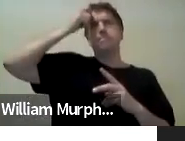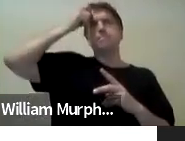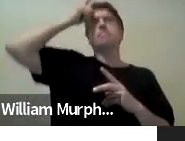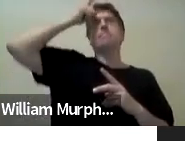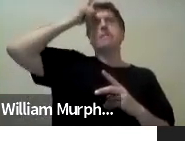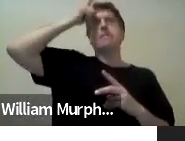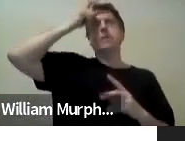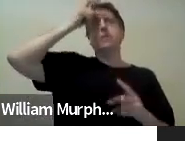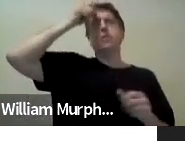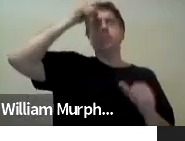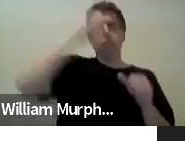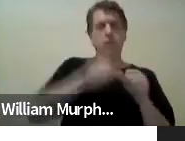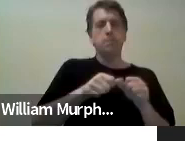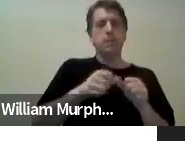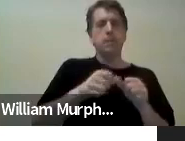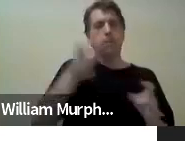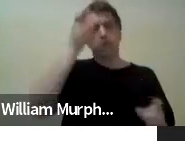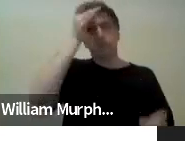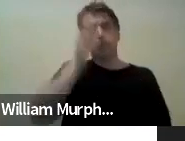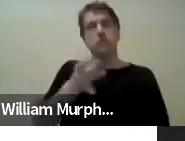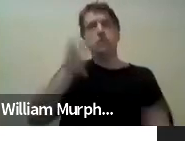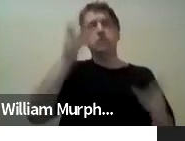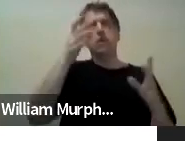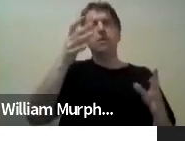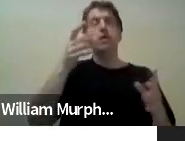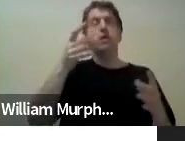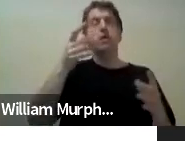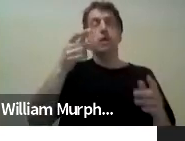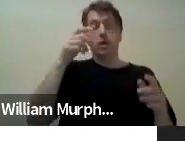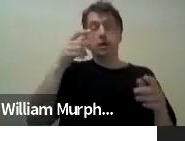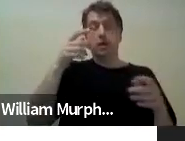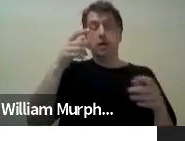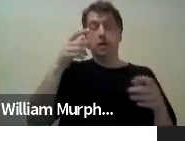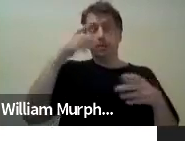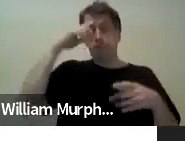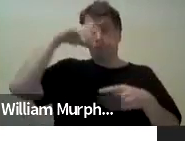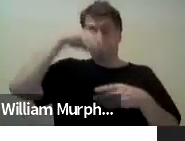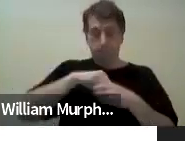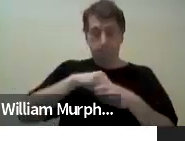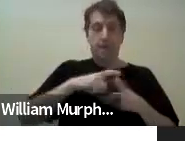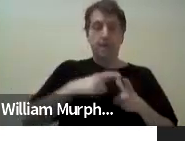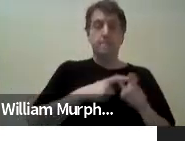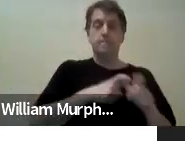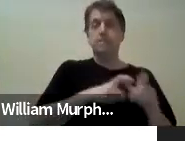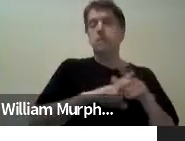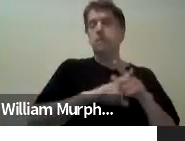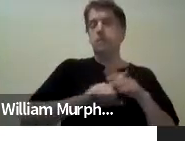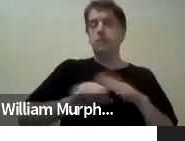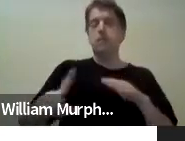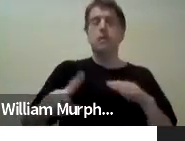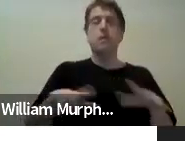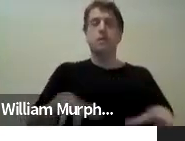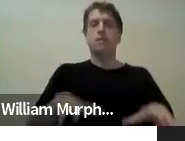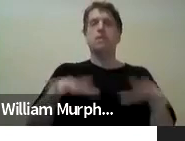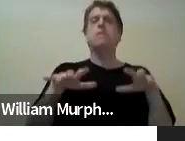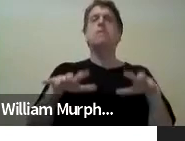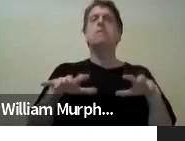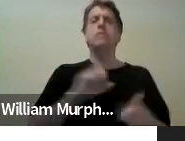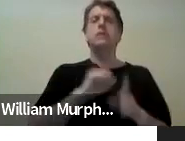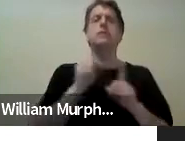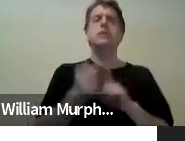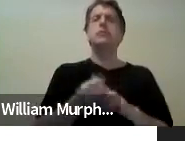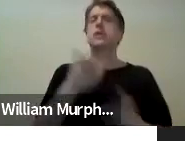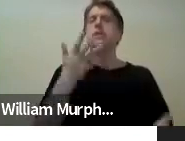trauma, and they go into that fight, flight, or freeze situation. They may not be able to